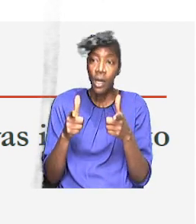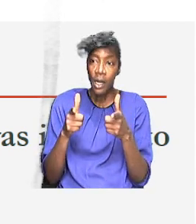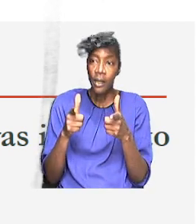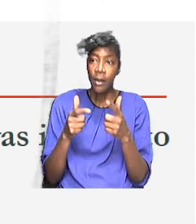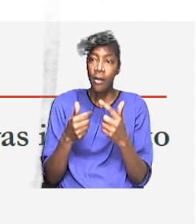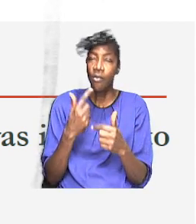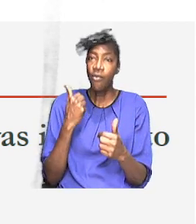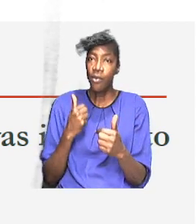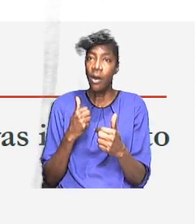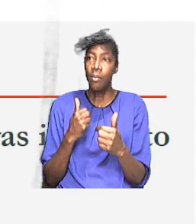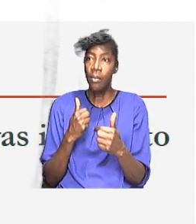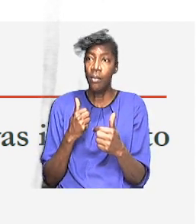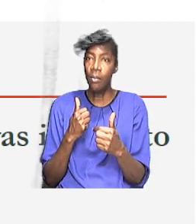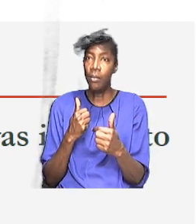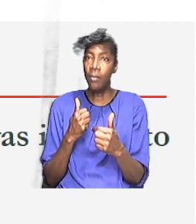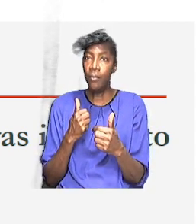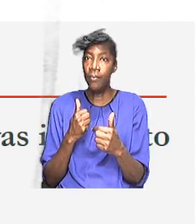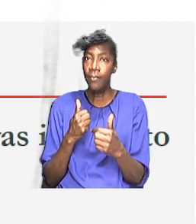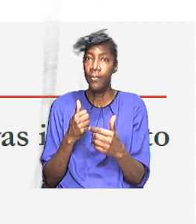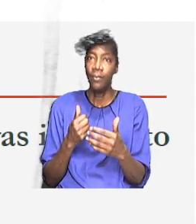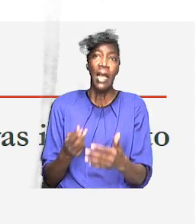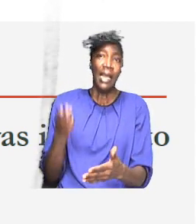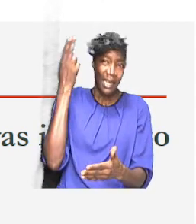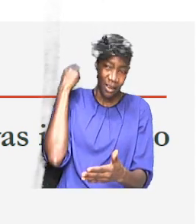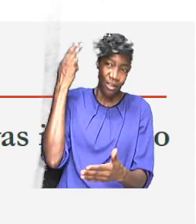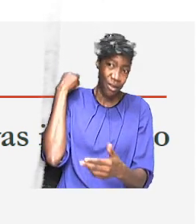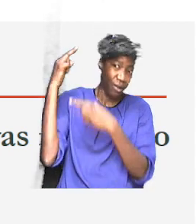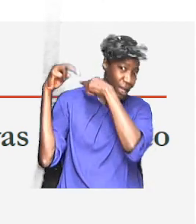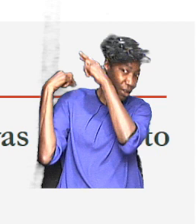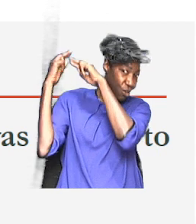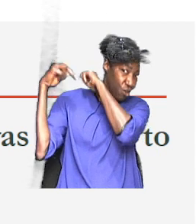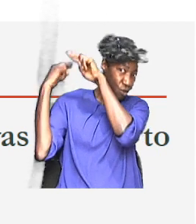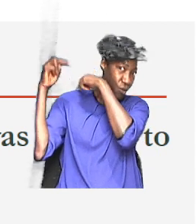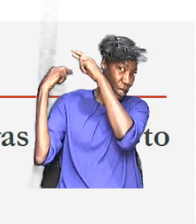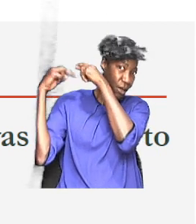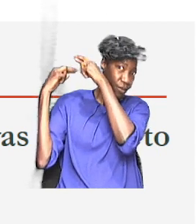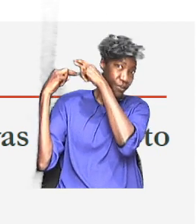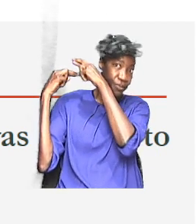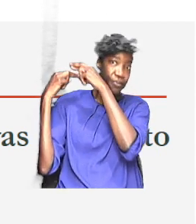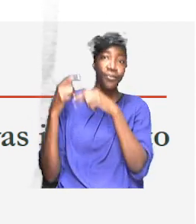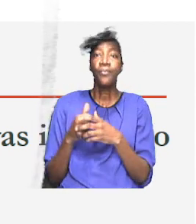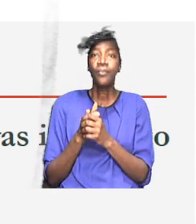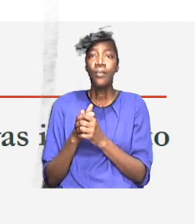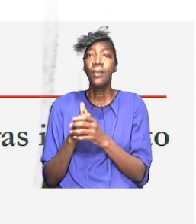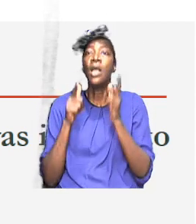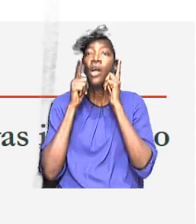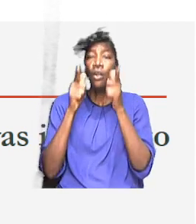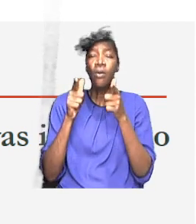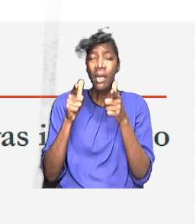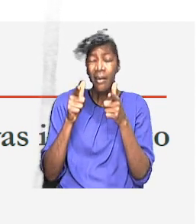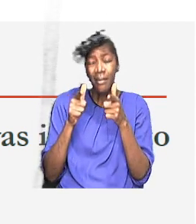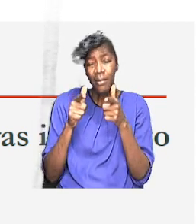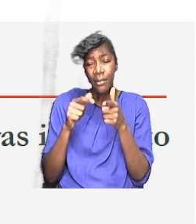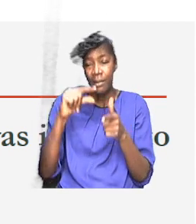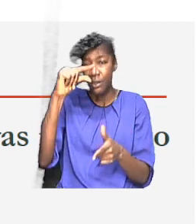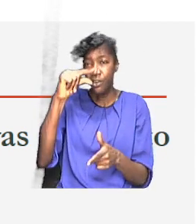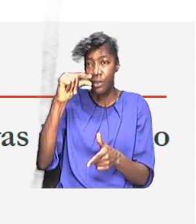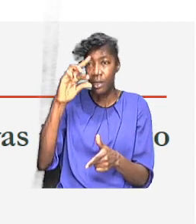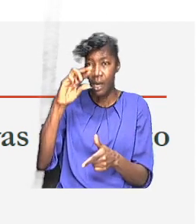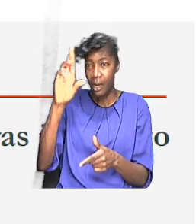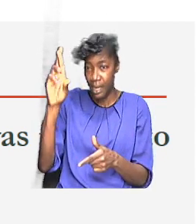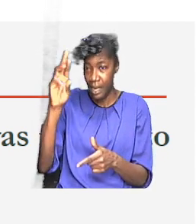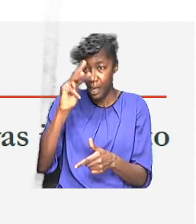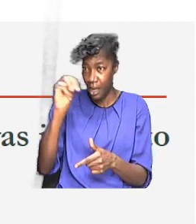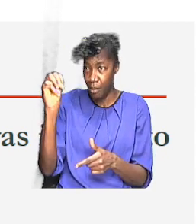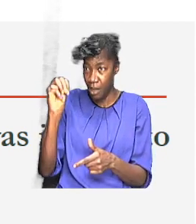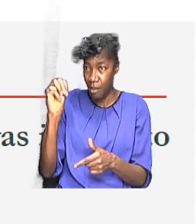it from its historical perspective in some regard. We're going to try to look at it from a grammatical